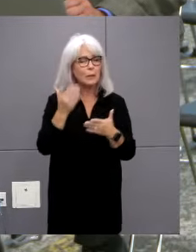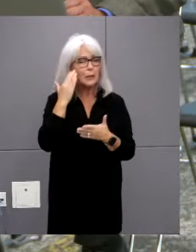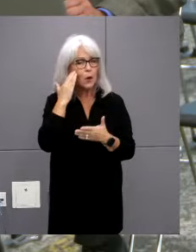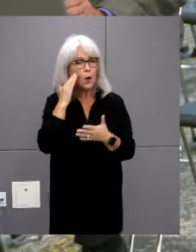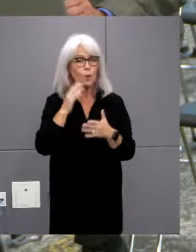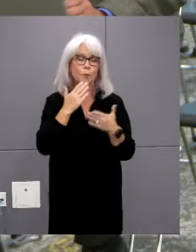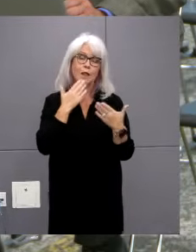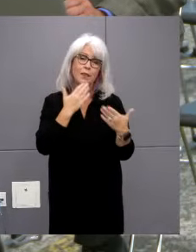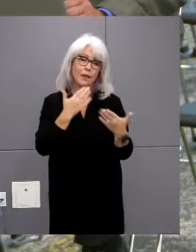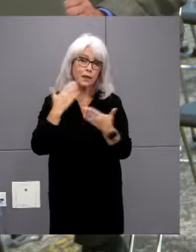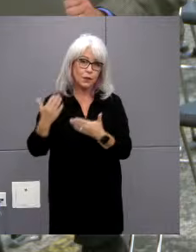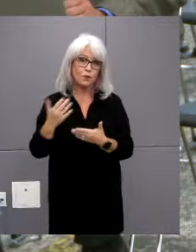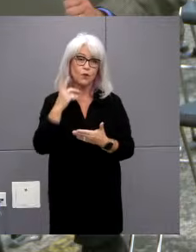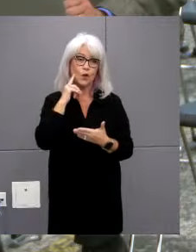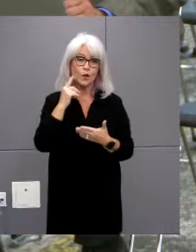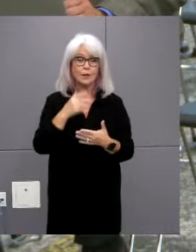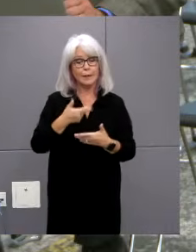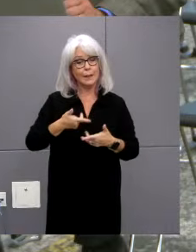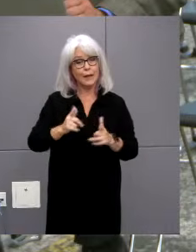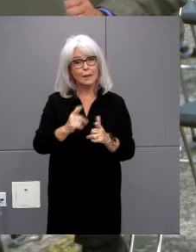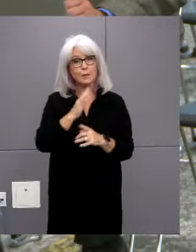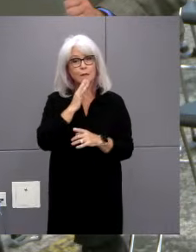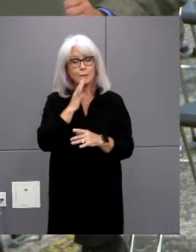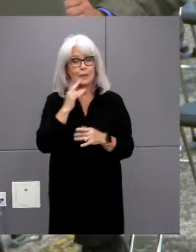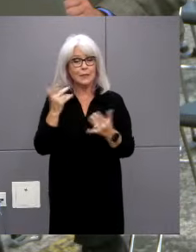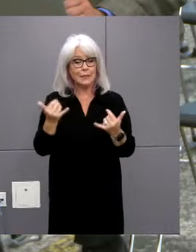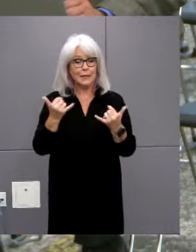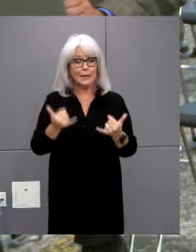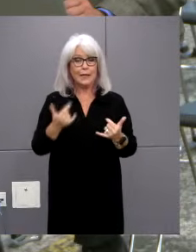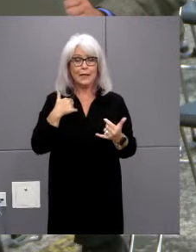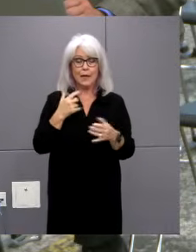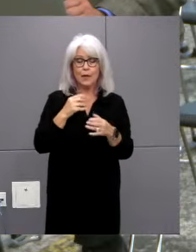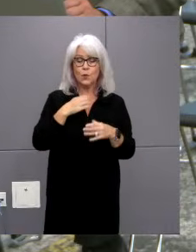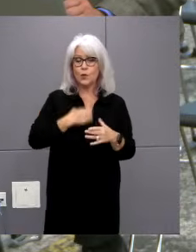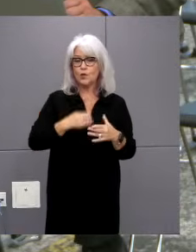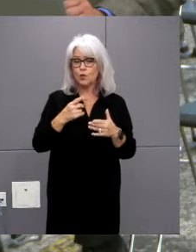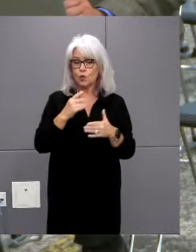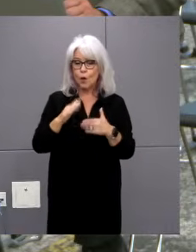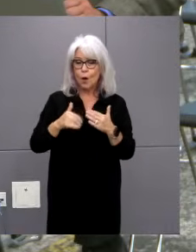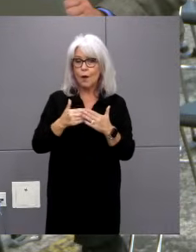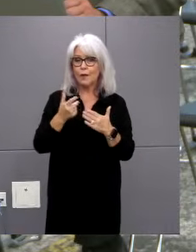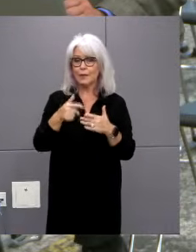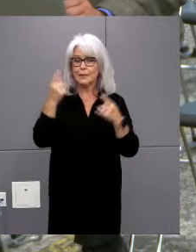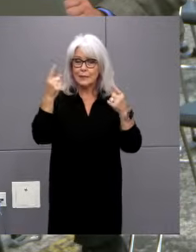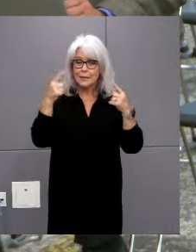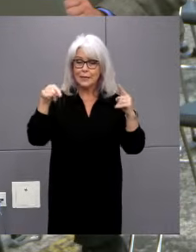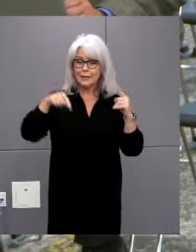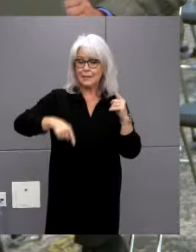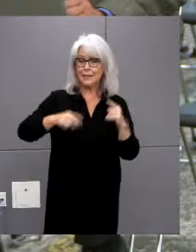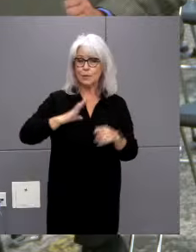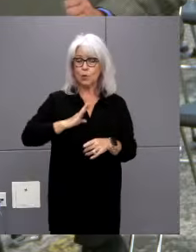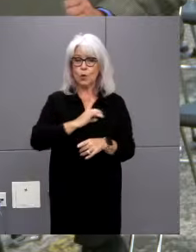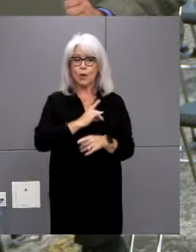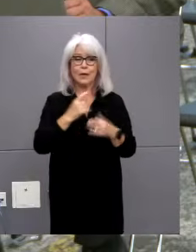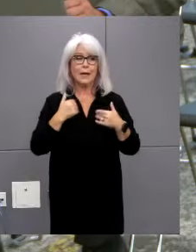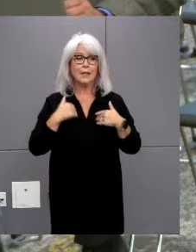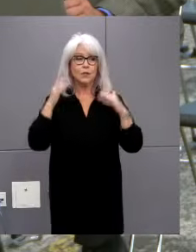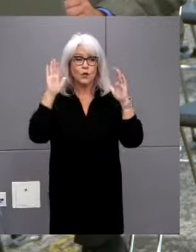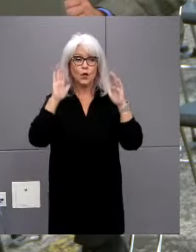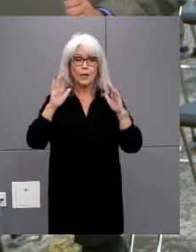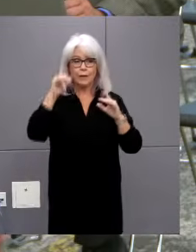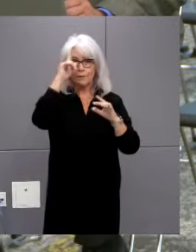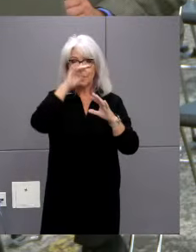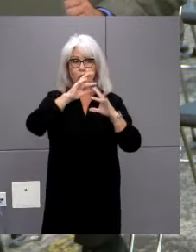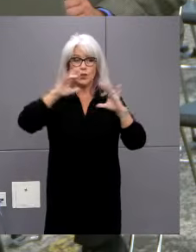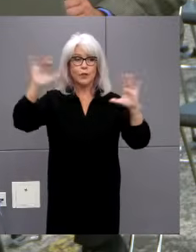thank you for letting me be before you today, and I wish you all the best on continued success, because this board has great vision, and even